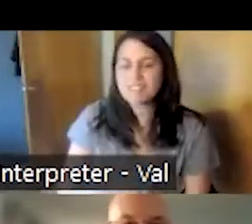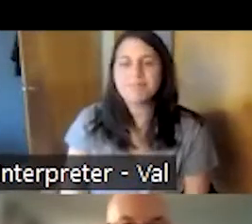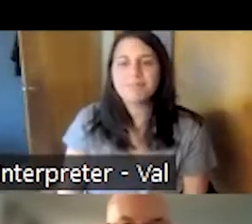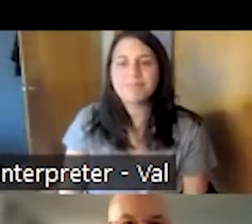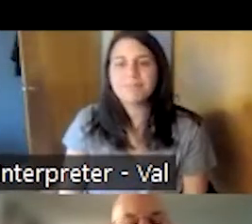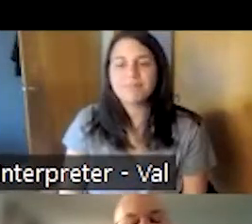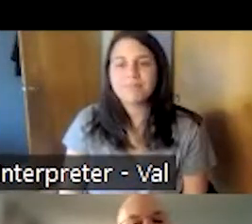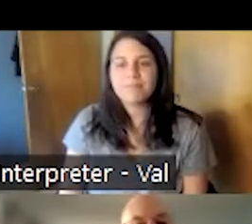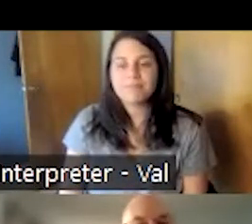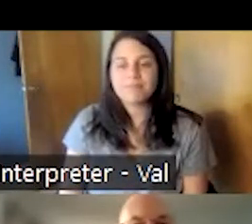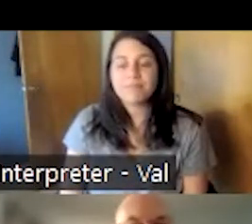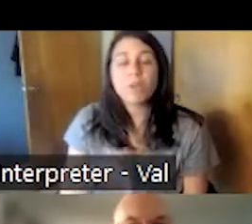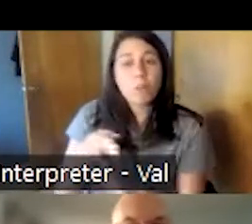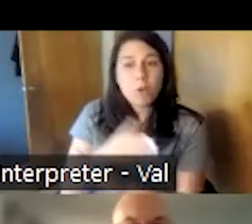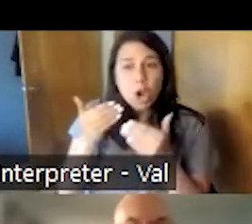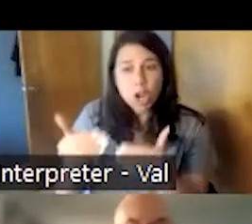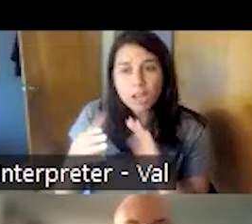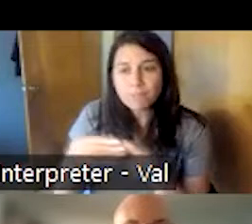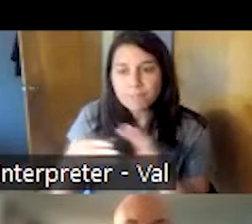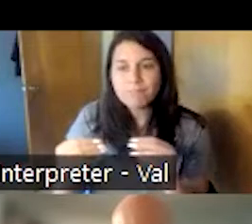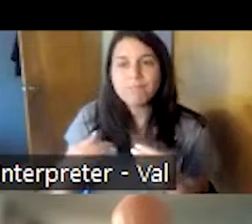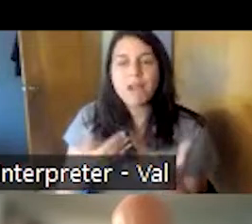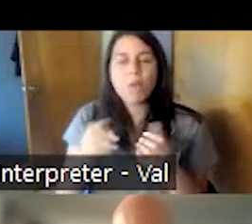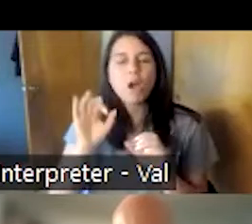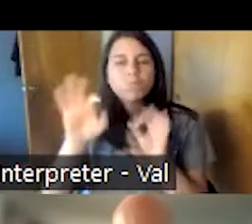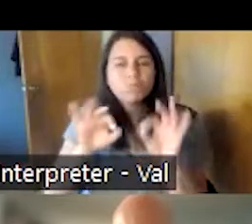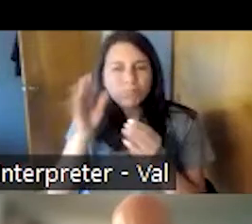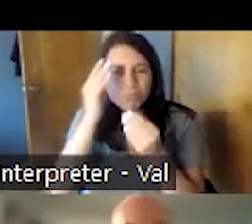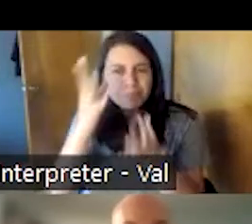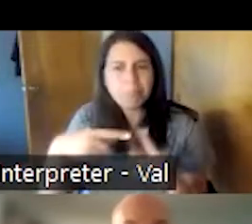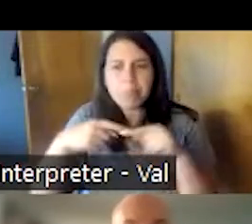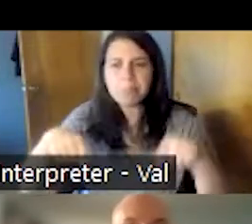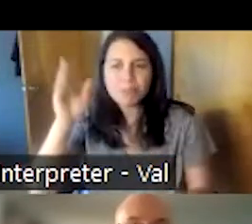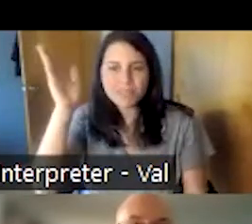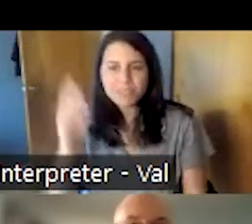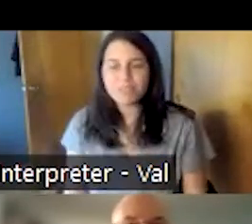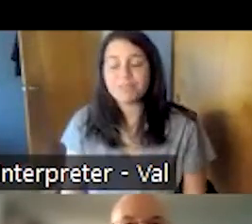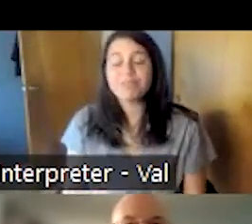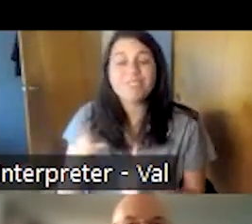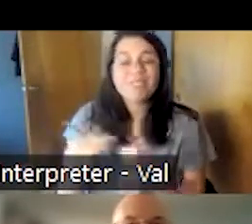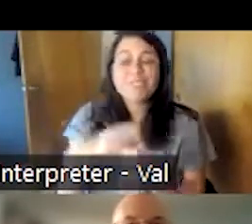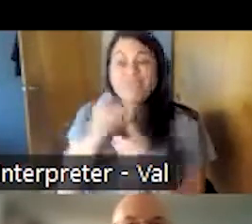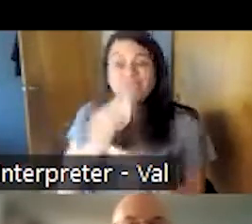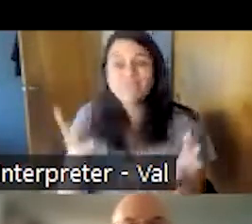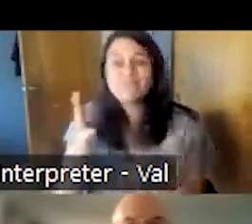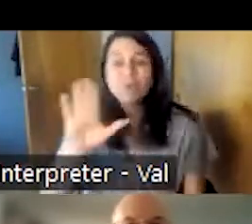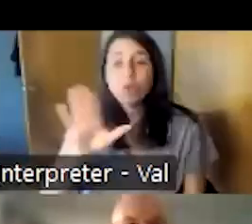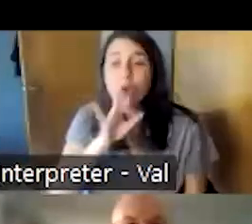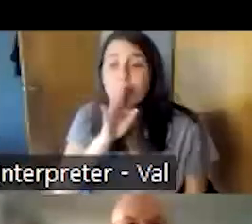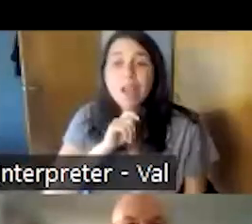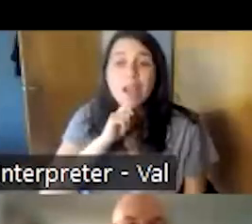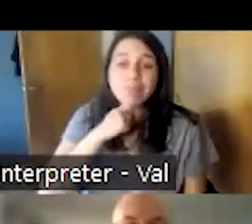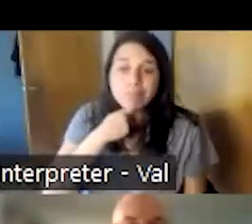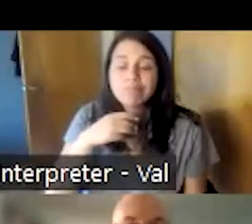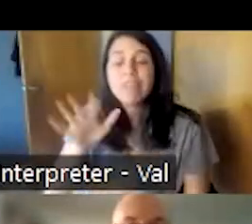introduce our speaker, I wanted to just mention a few housekeeping items. One is that everybody's microphone